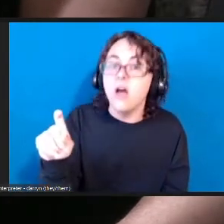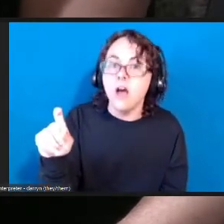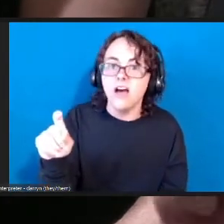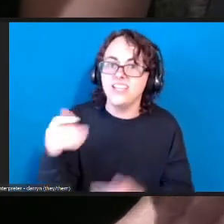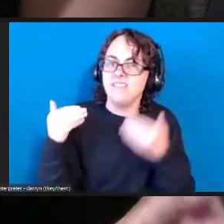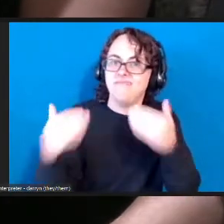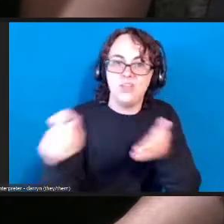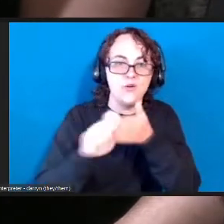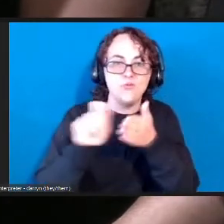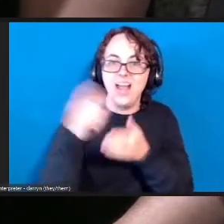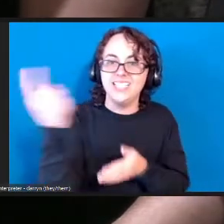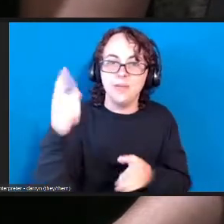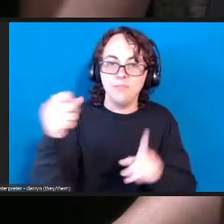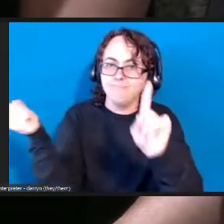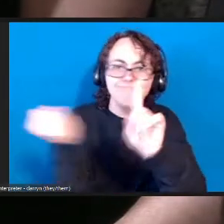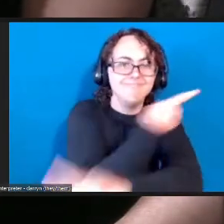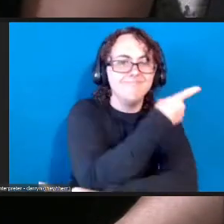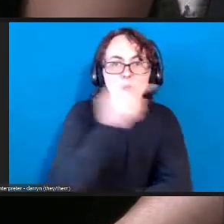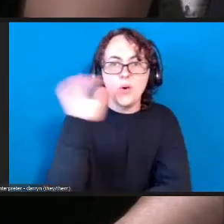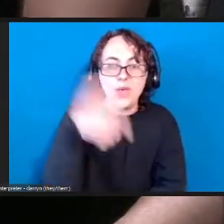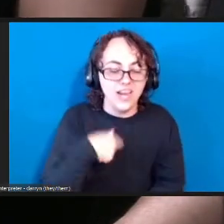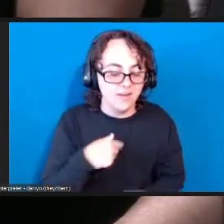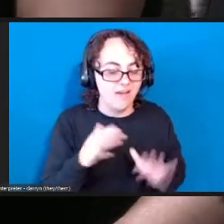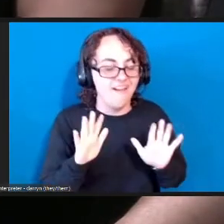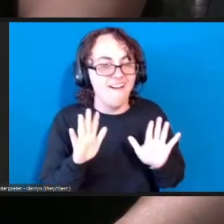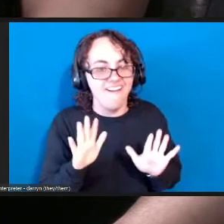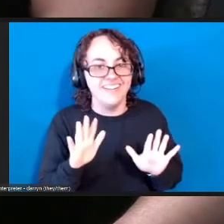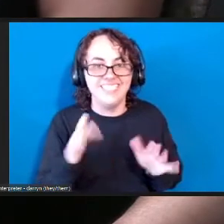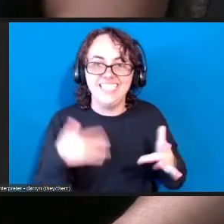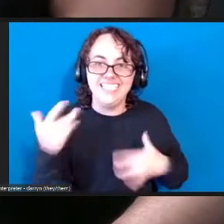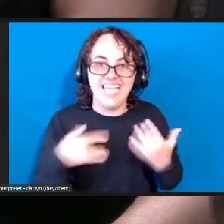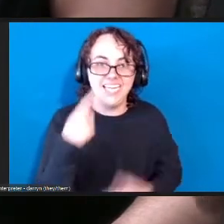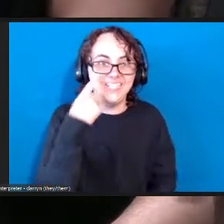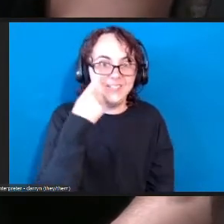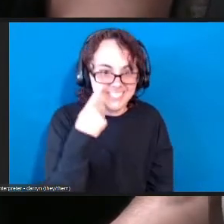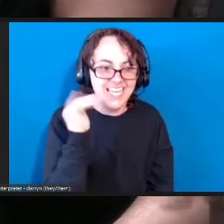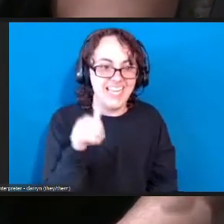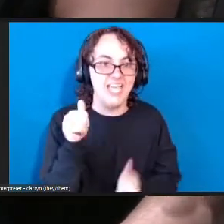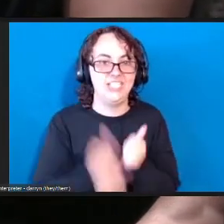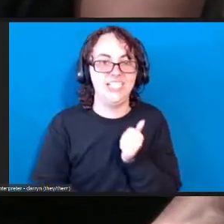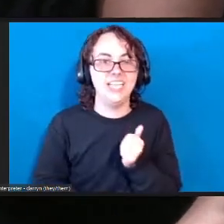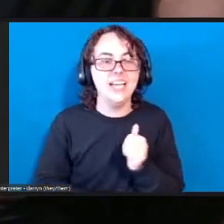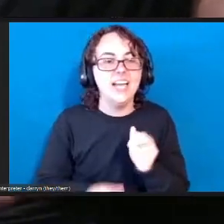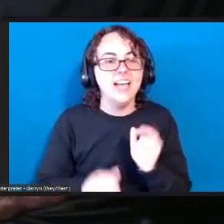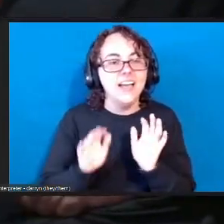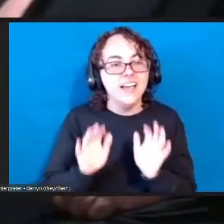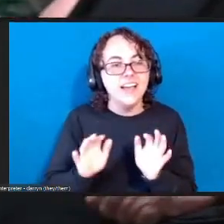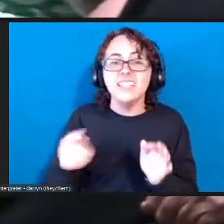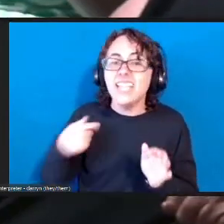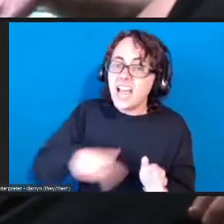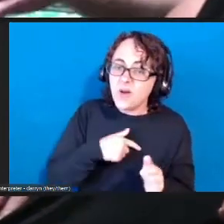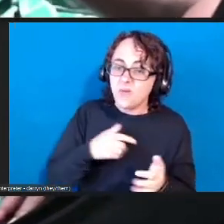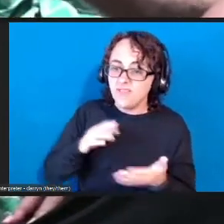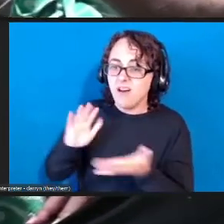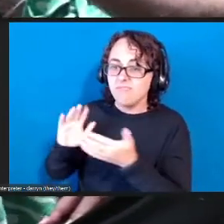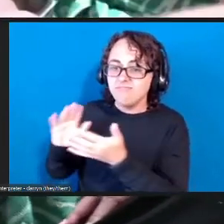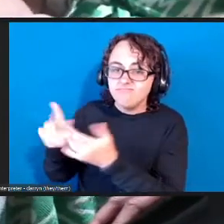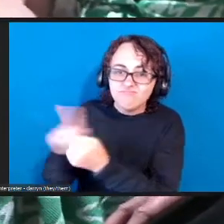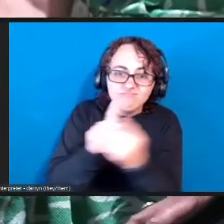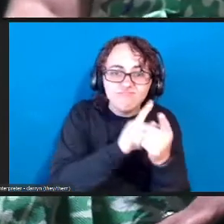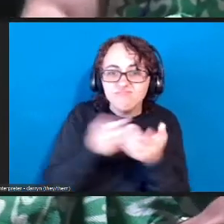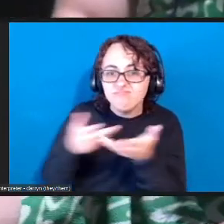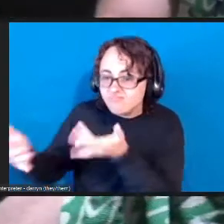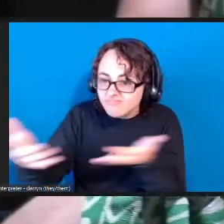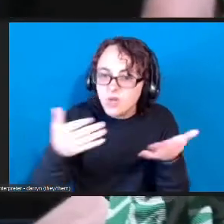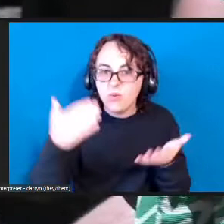to see that. So we've all gotten to know each other a little bit better, right? We know, you know, what